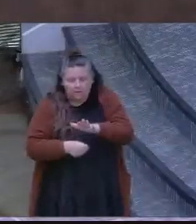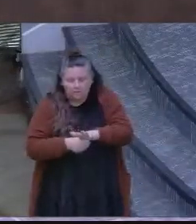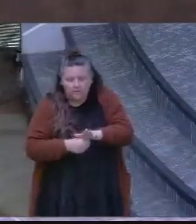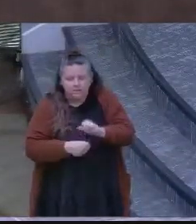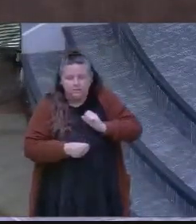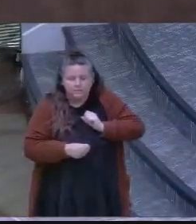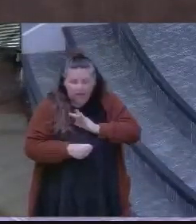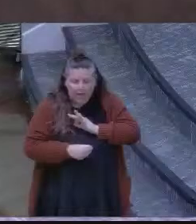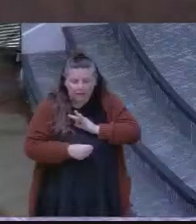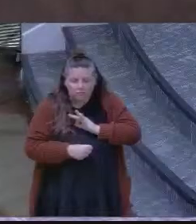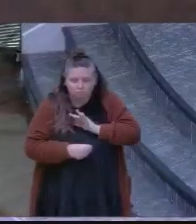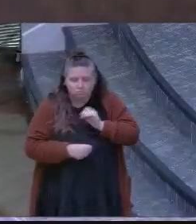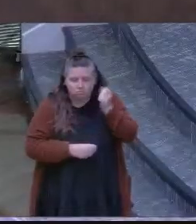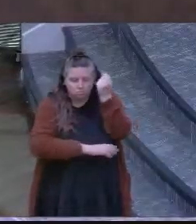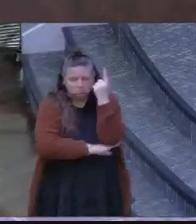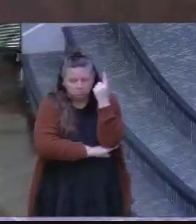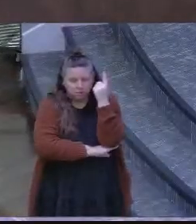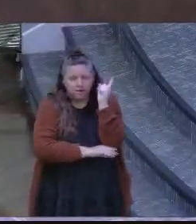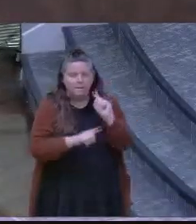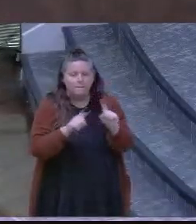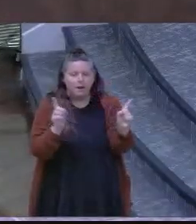I'm more so concerned that